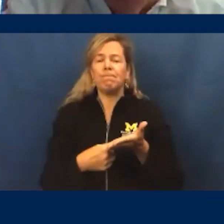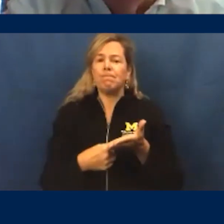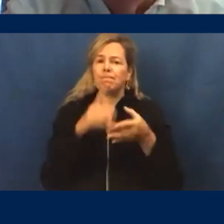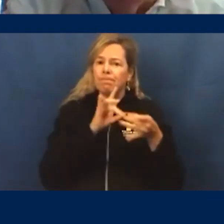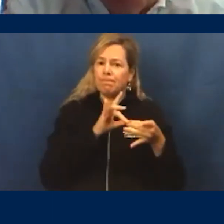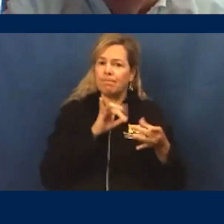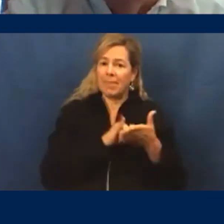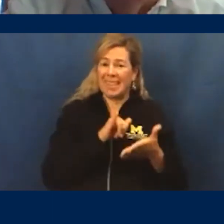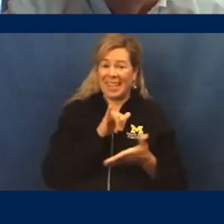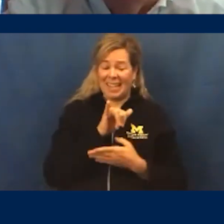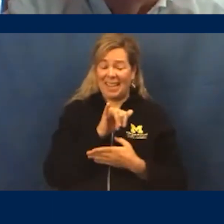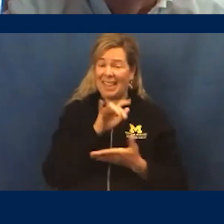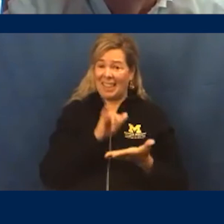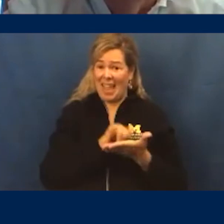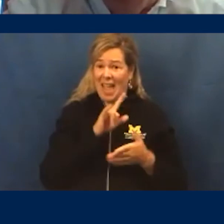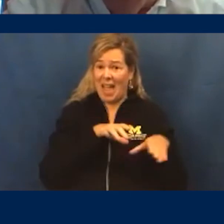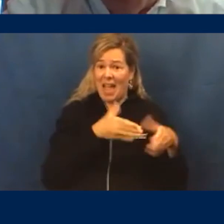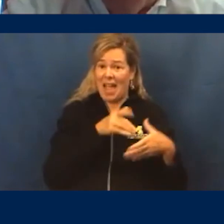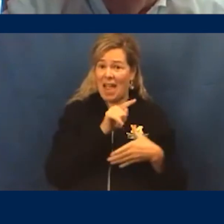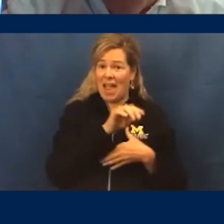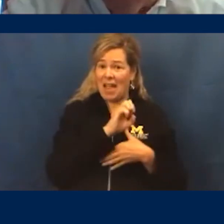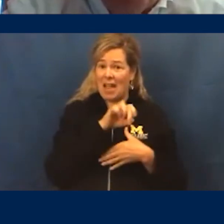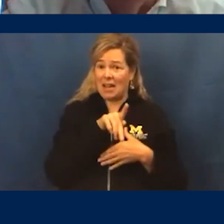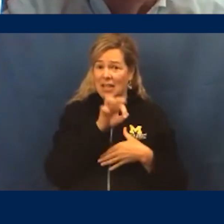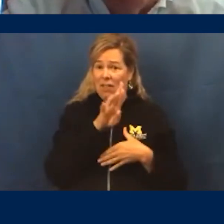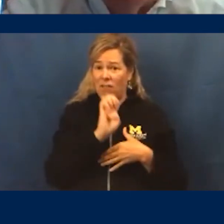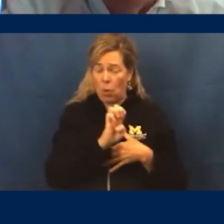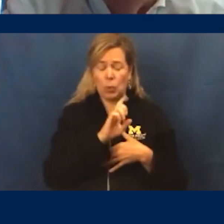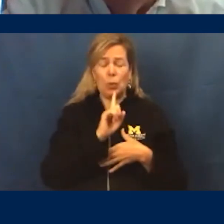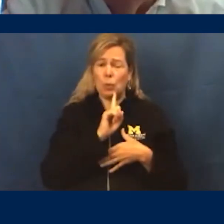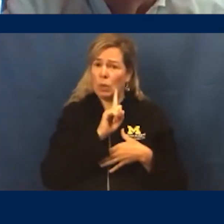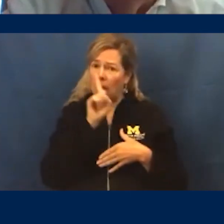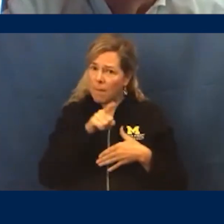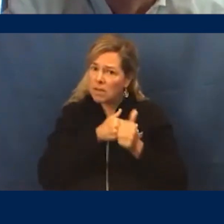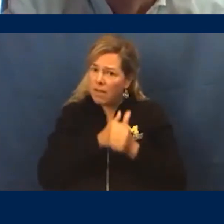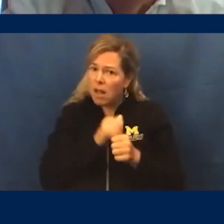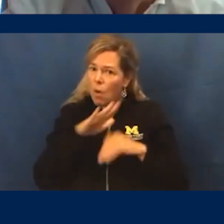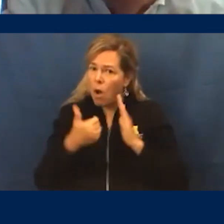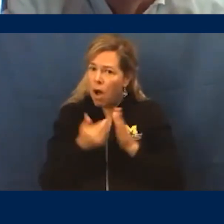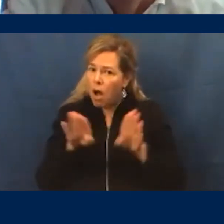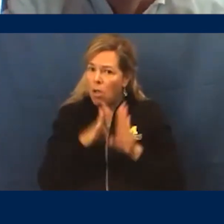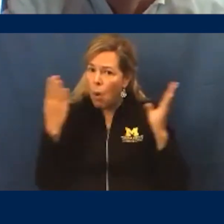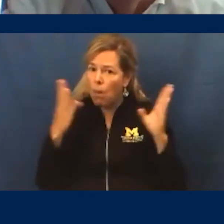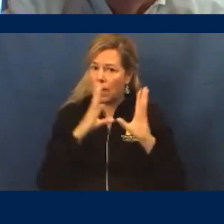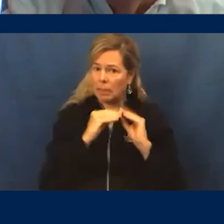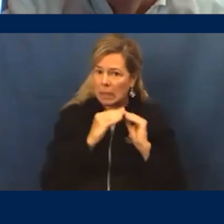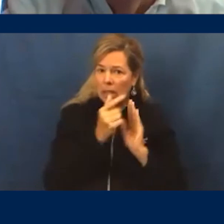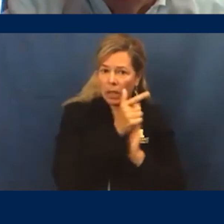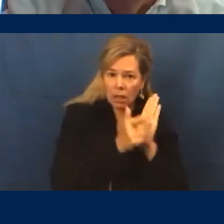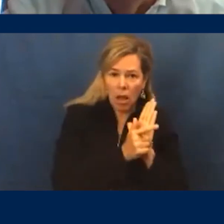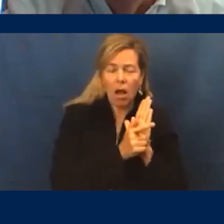task force is required to adhere to all open meeting laws and regulations, including time allowances for